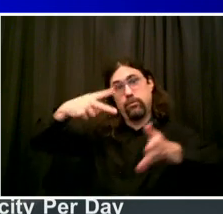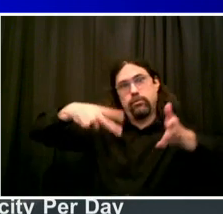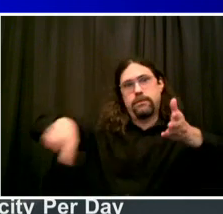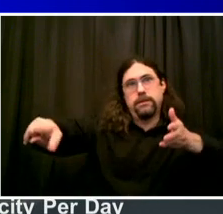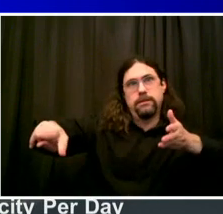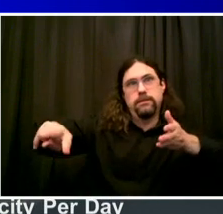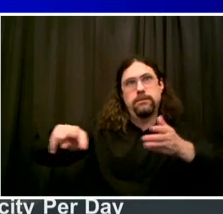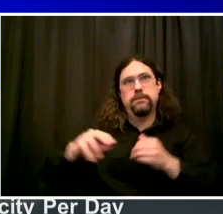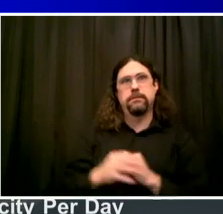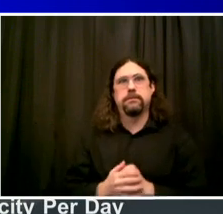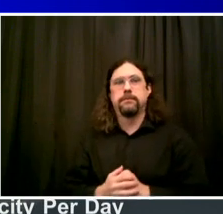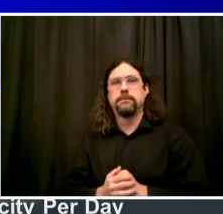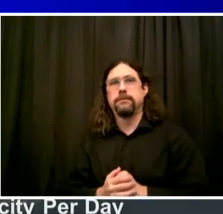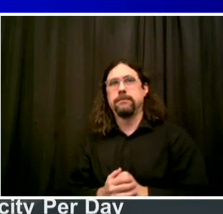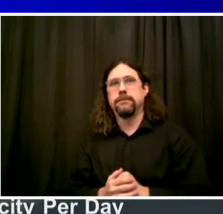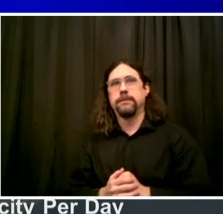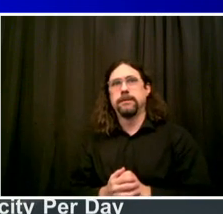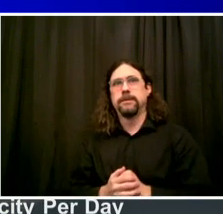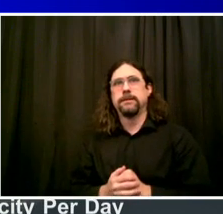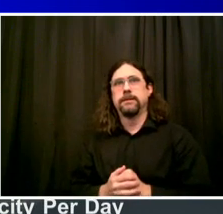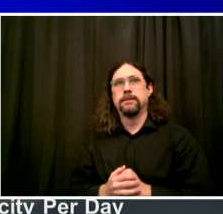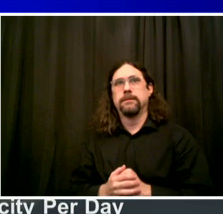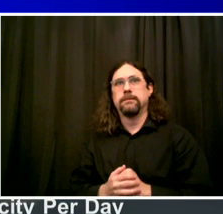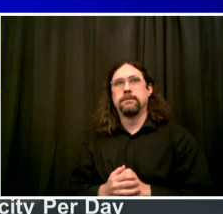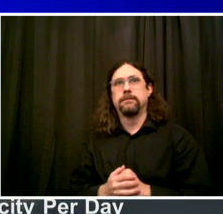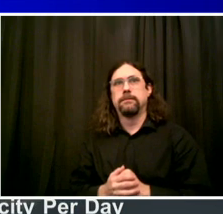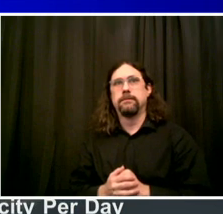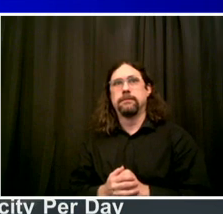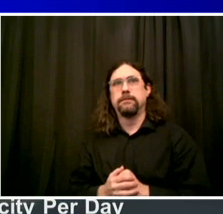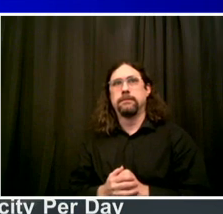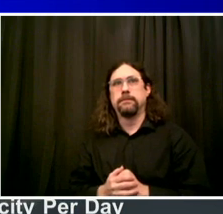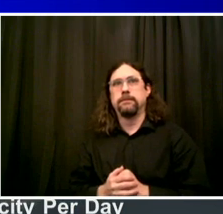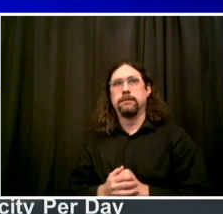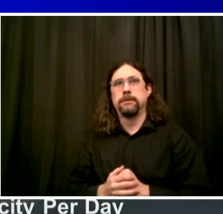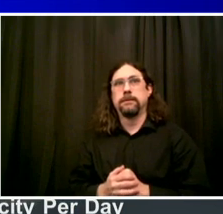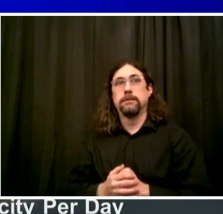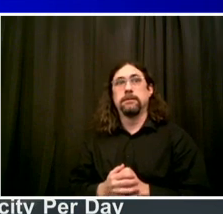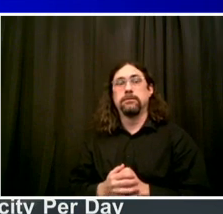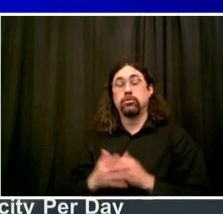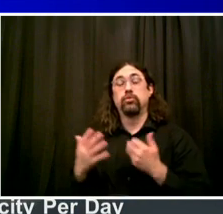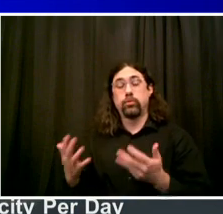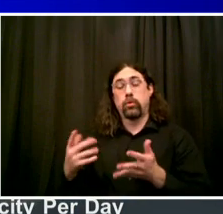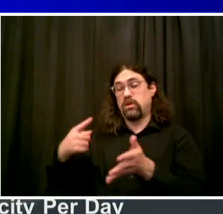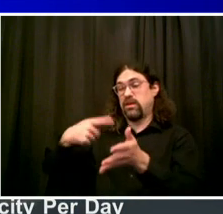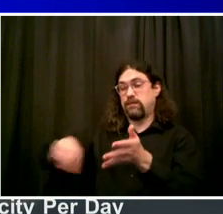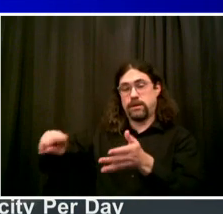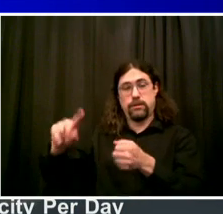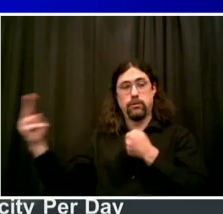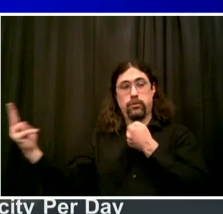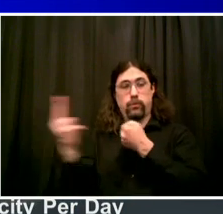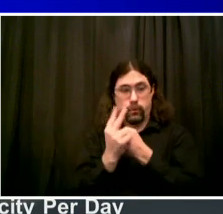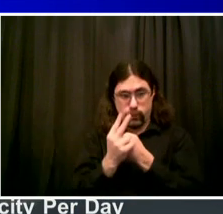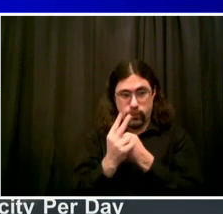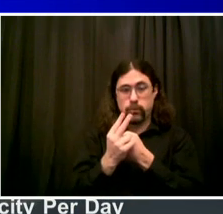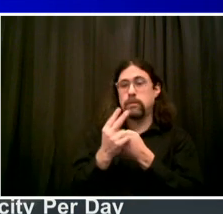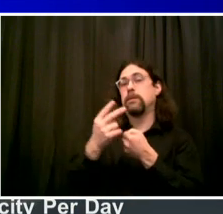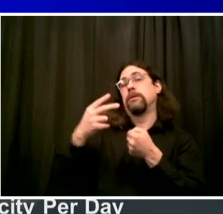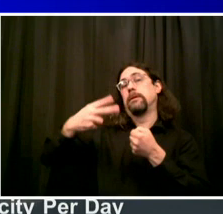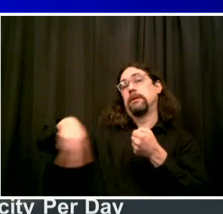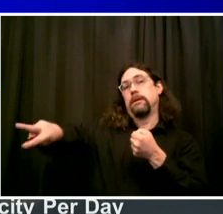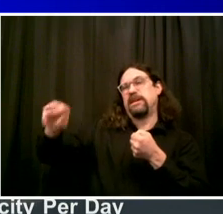by next week, we get the sites up. It takes us to 6,300 tests per day. When you add those additional 10 sites, that will